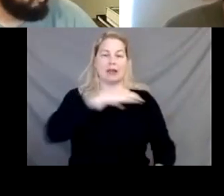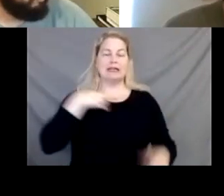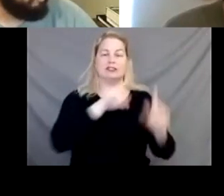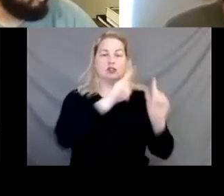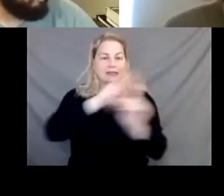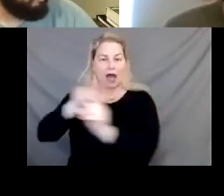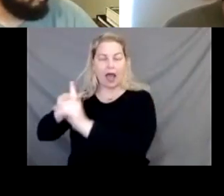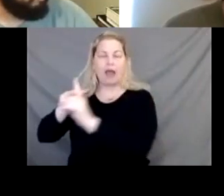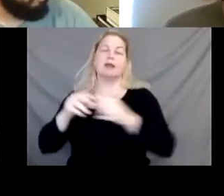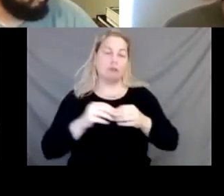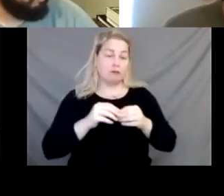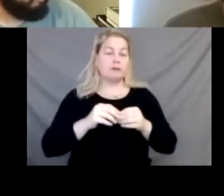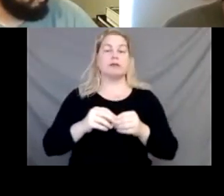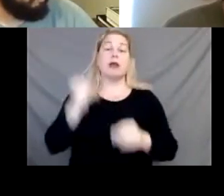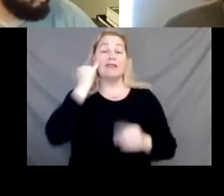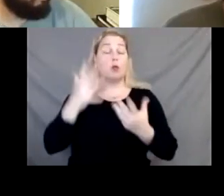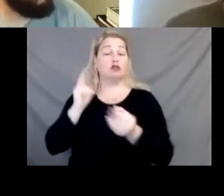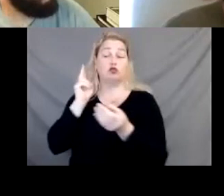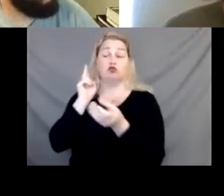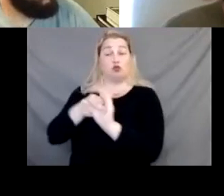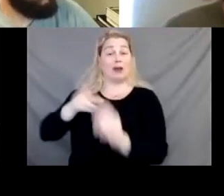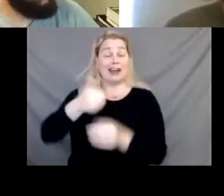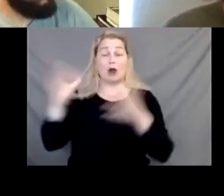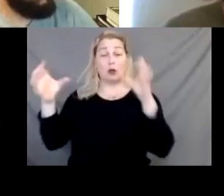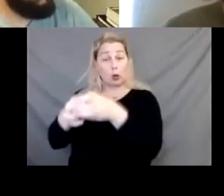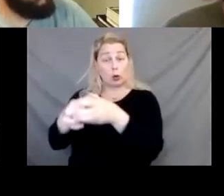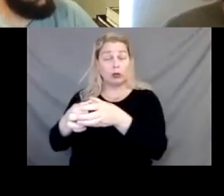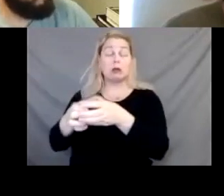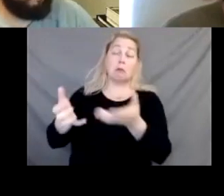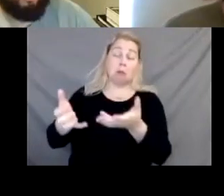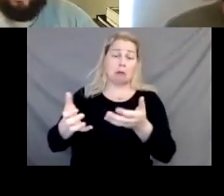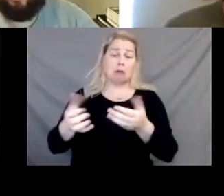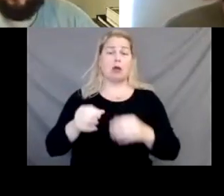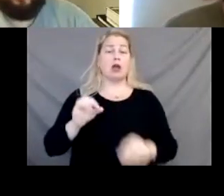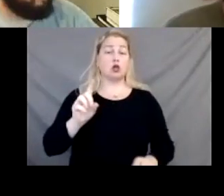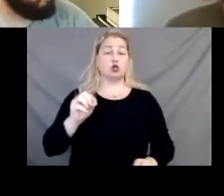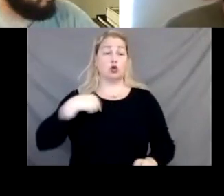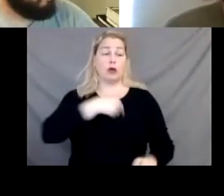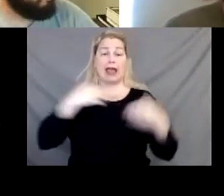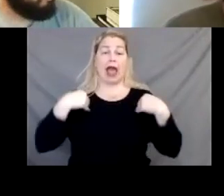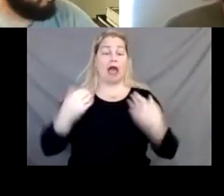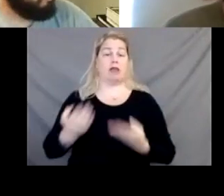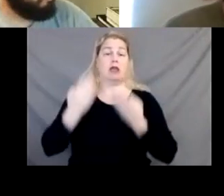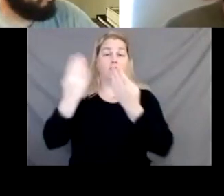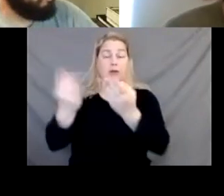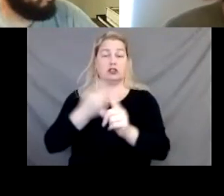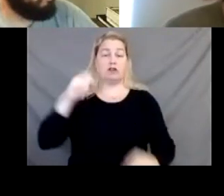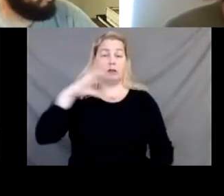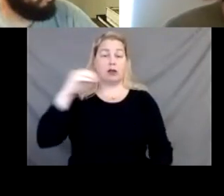be fluid if you're wanting to join another group at this point. Do we have a recommendation from the co-chairs about how people